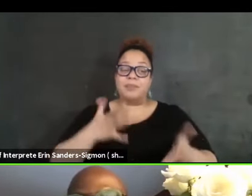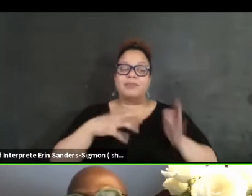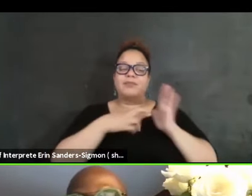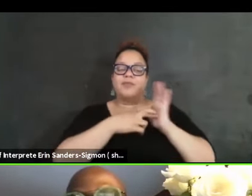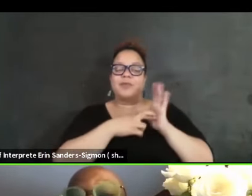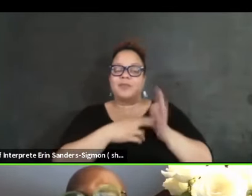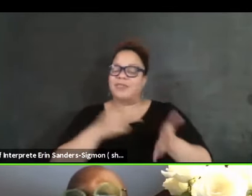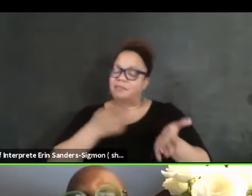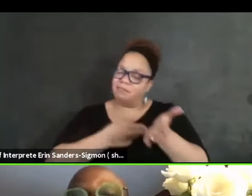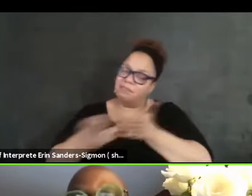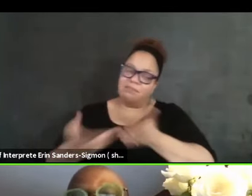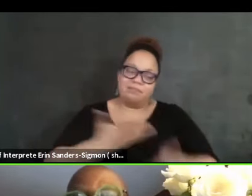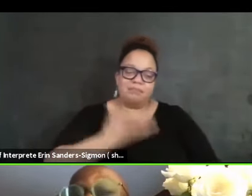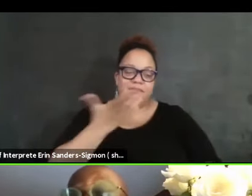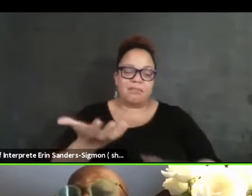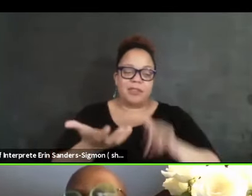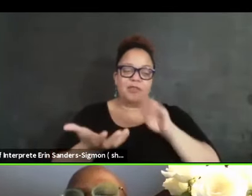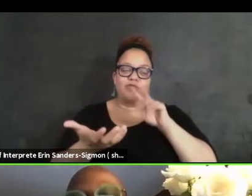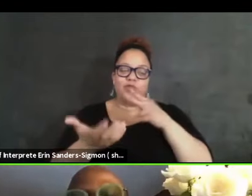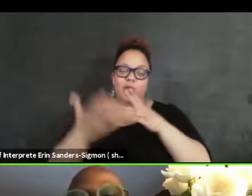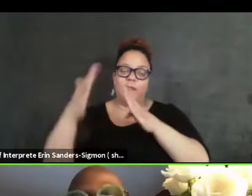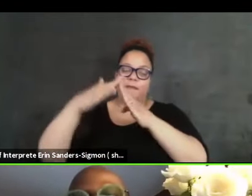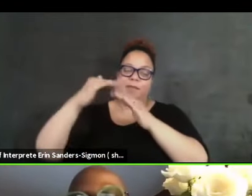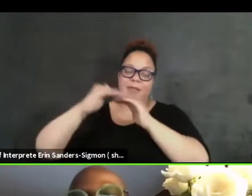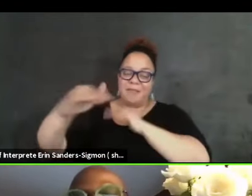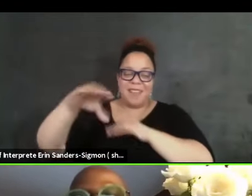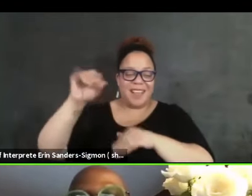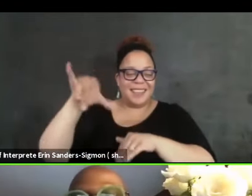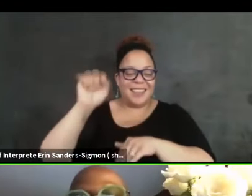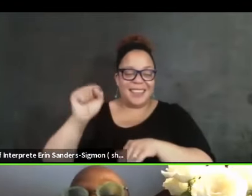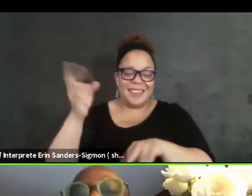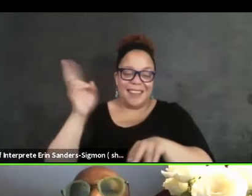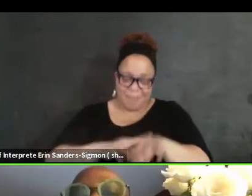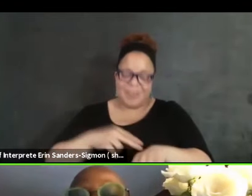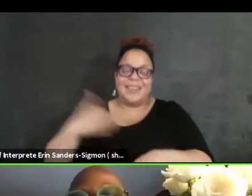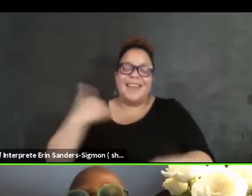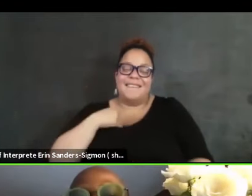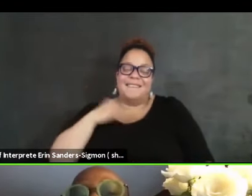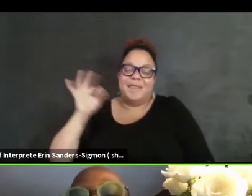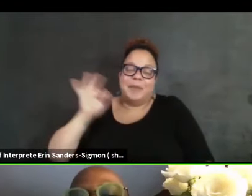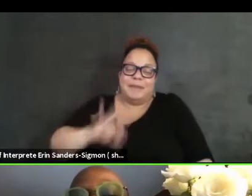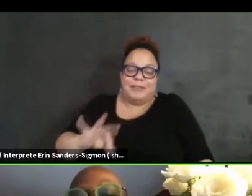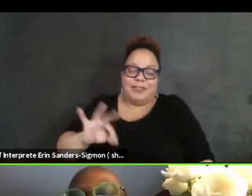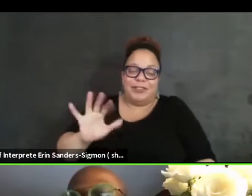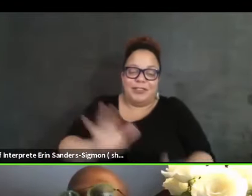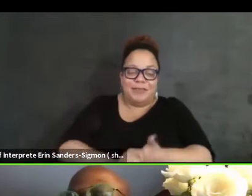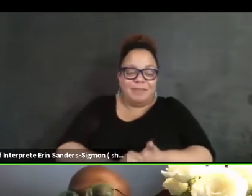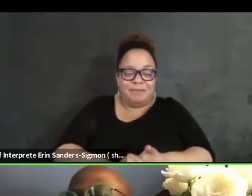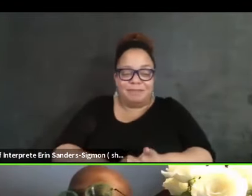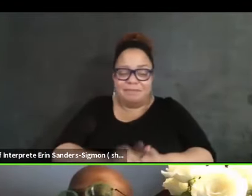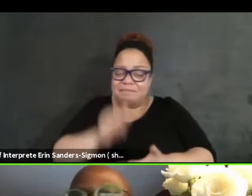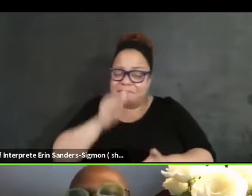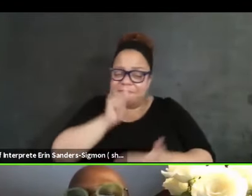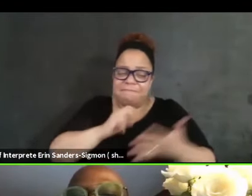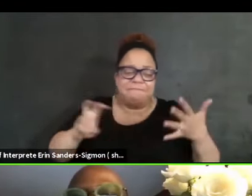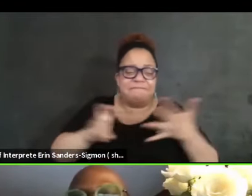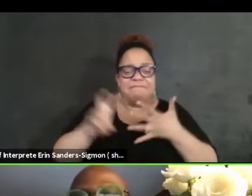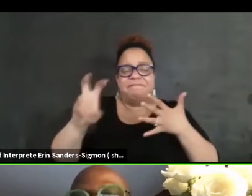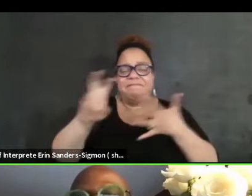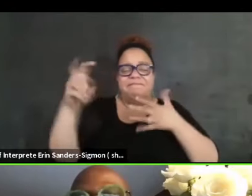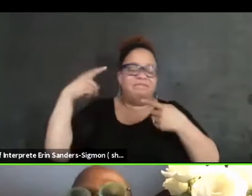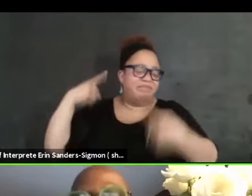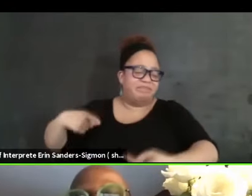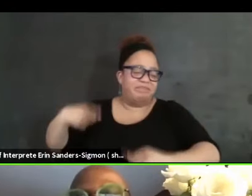stability, and yes, the privilege of making it through struggle. I'm incredibly, incredibly proud of y'all. Go ahead. Hey,